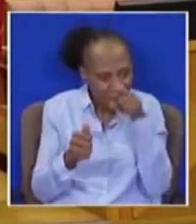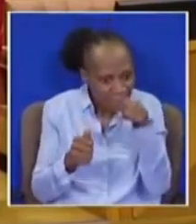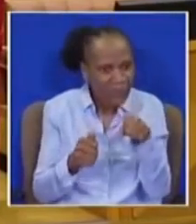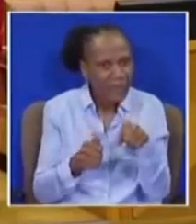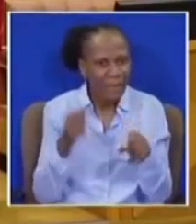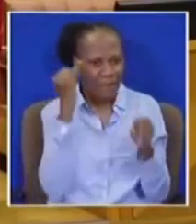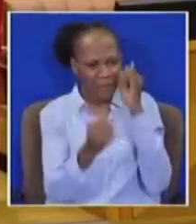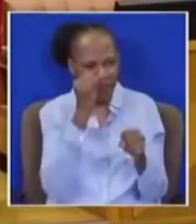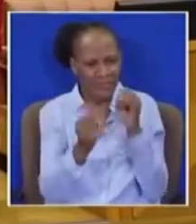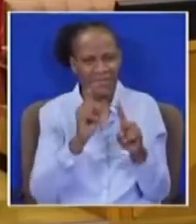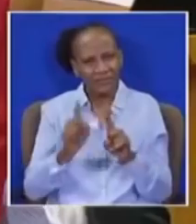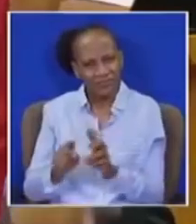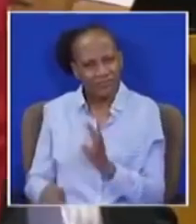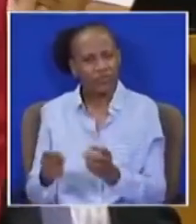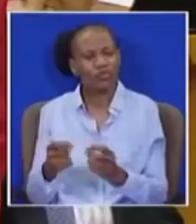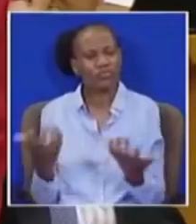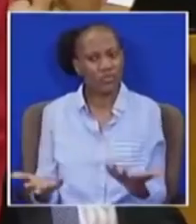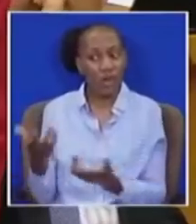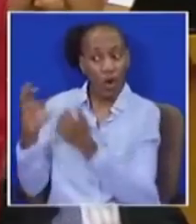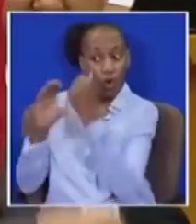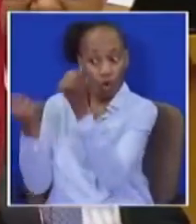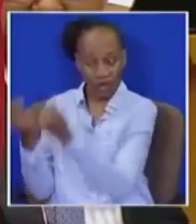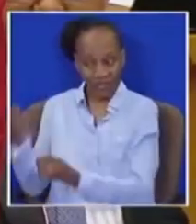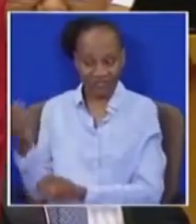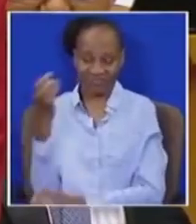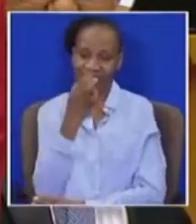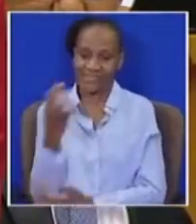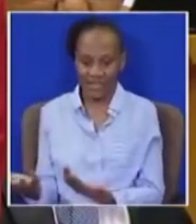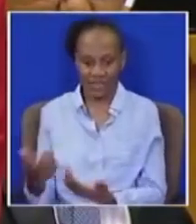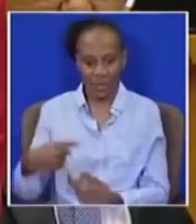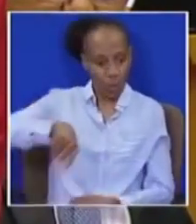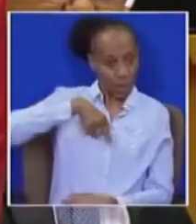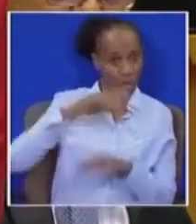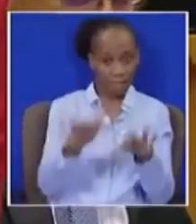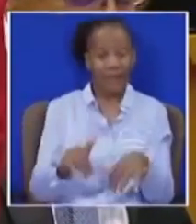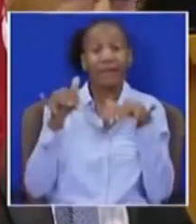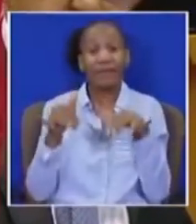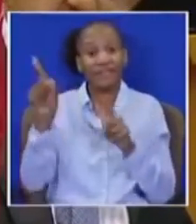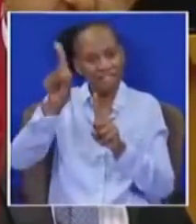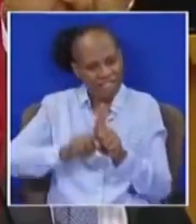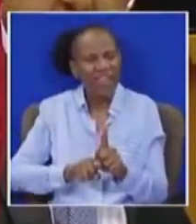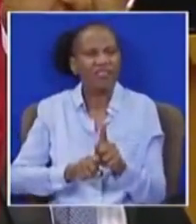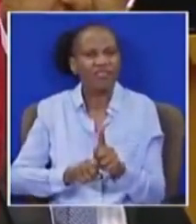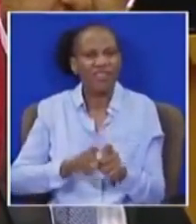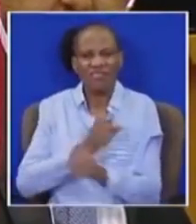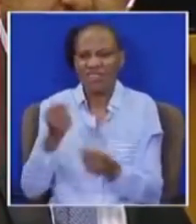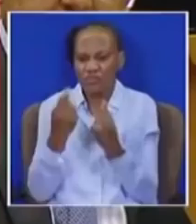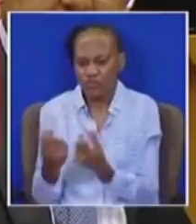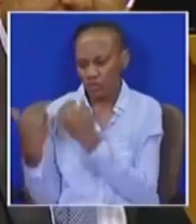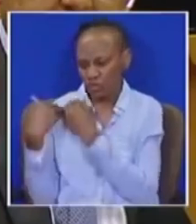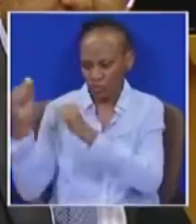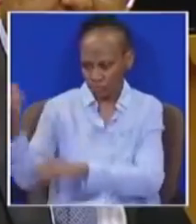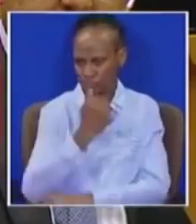things, because when the Constitutional Court says we failed as Parliament to execute our responsibility,